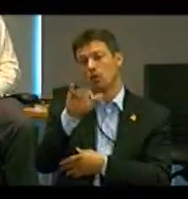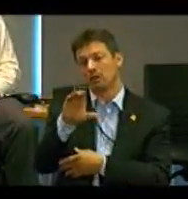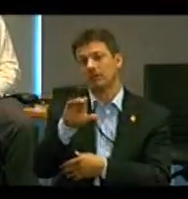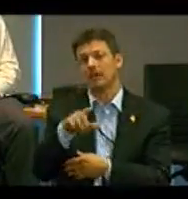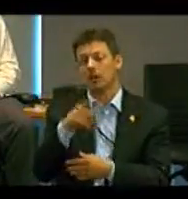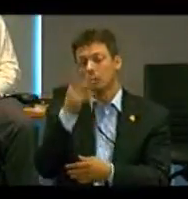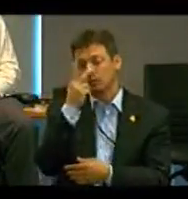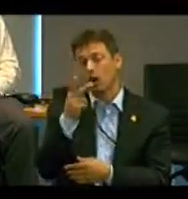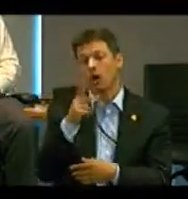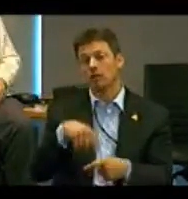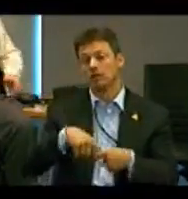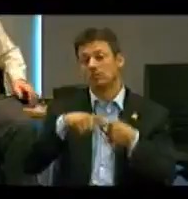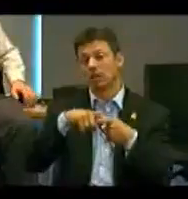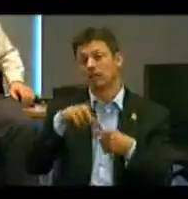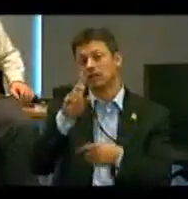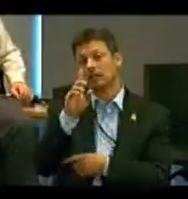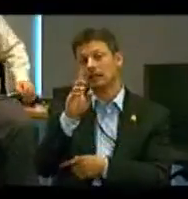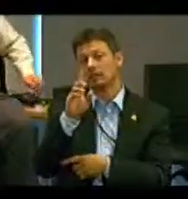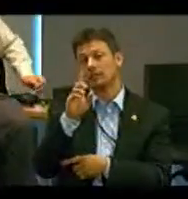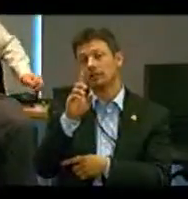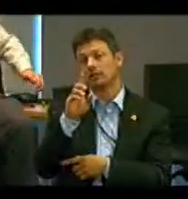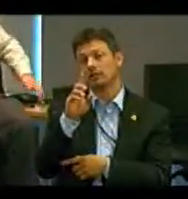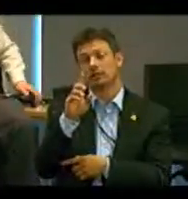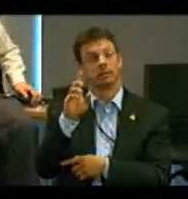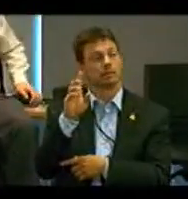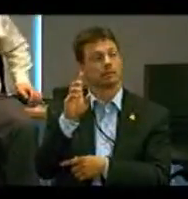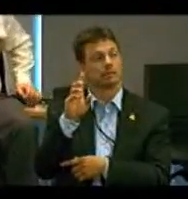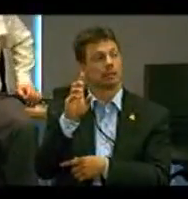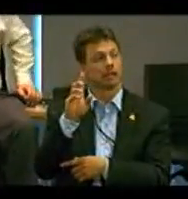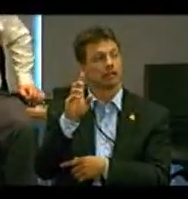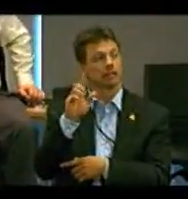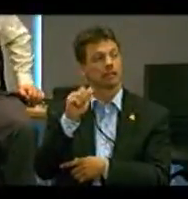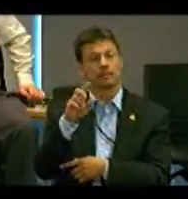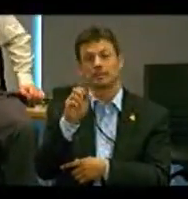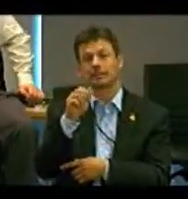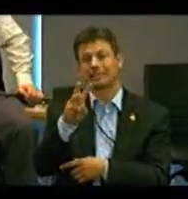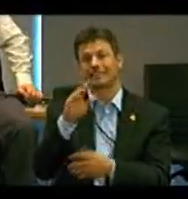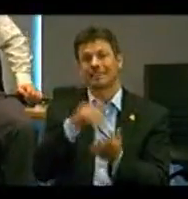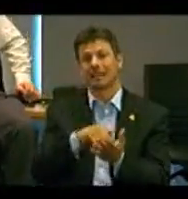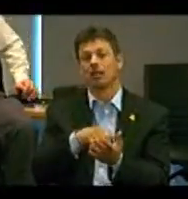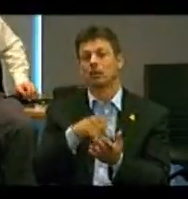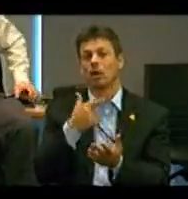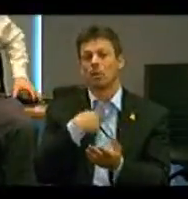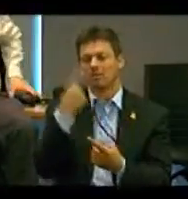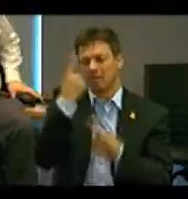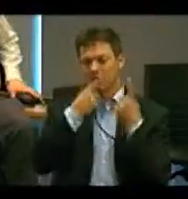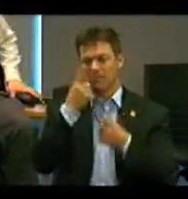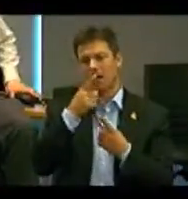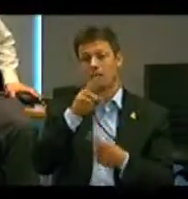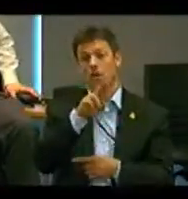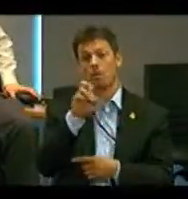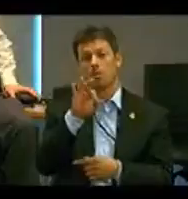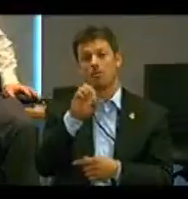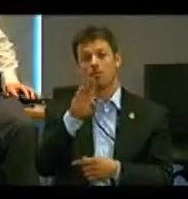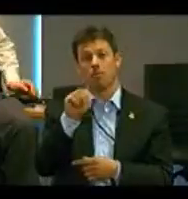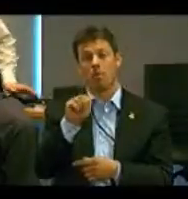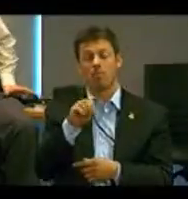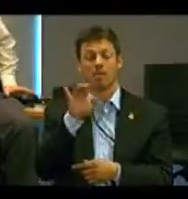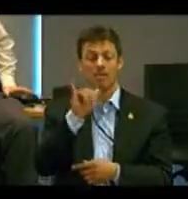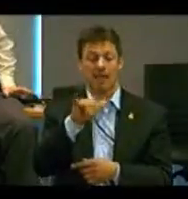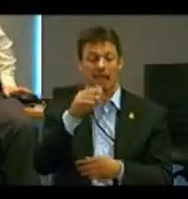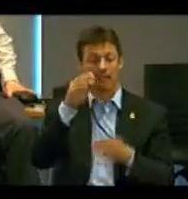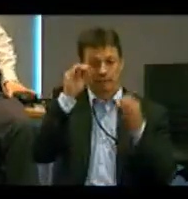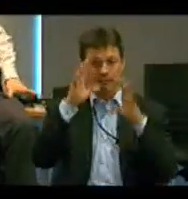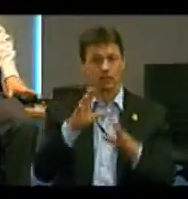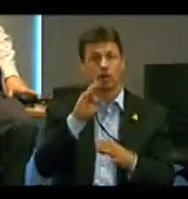saw no negative effects. We have to think about what the reform was. That reform was a teacher may not kick